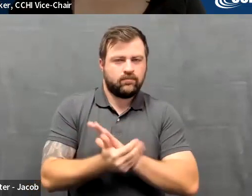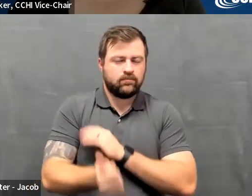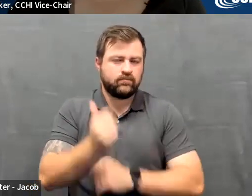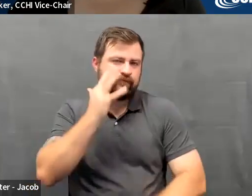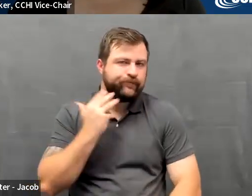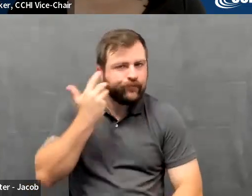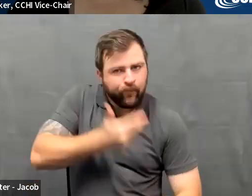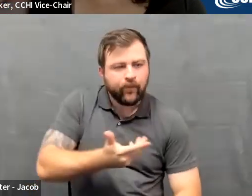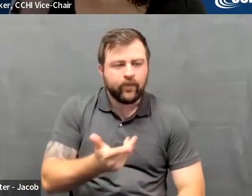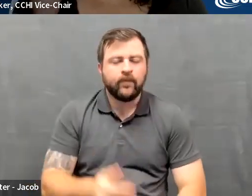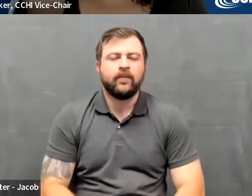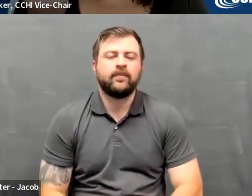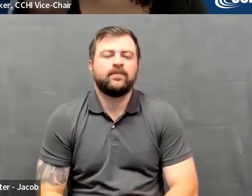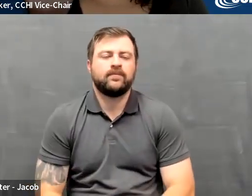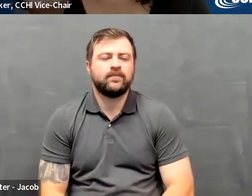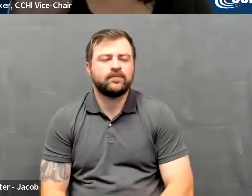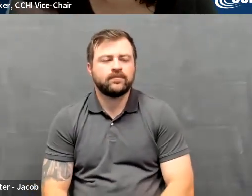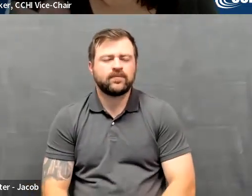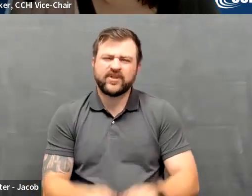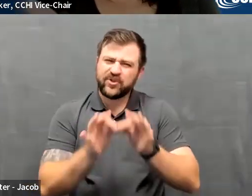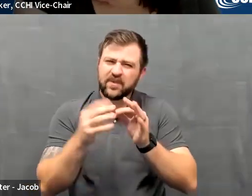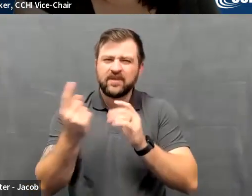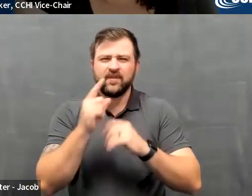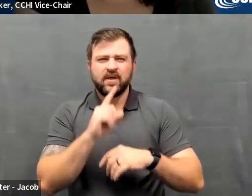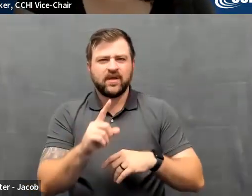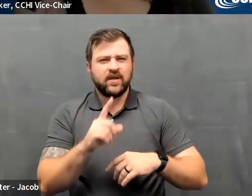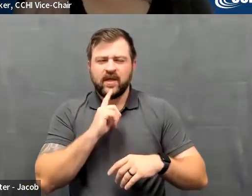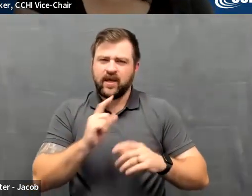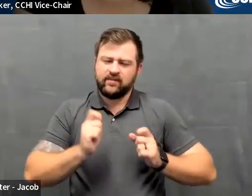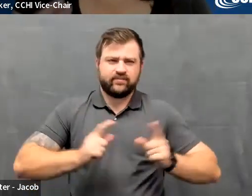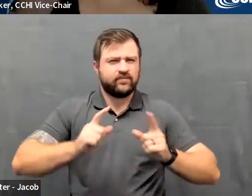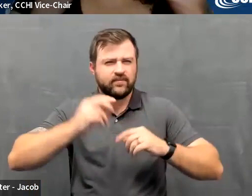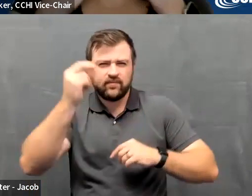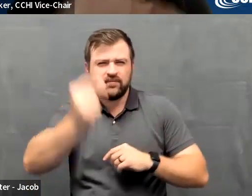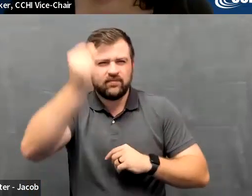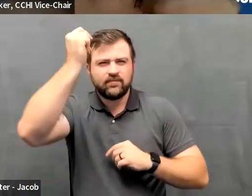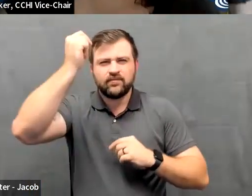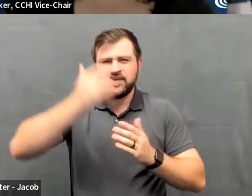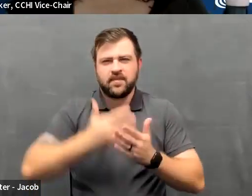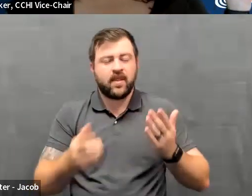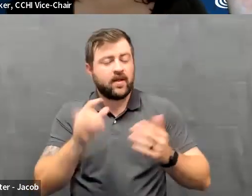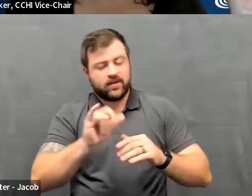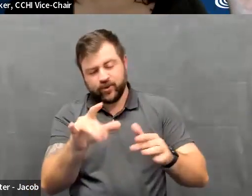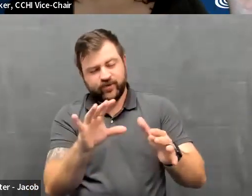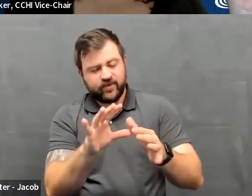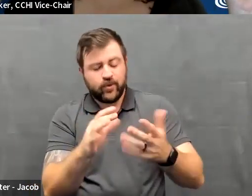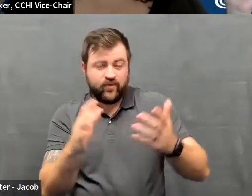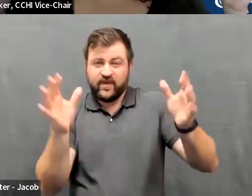you know, interpreting is something, it's a very instantaneous thing. You know, you've said it and it's